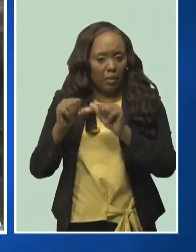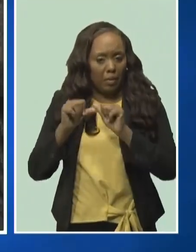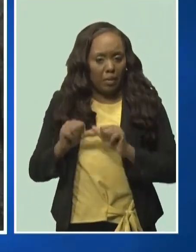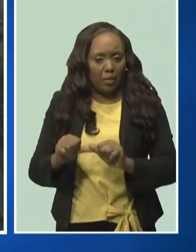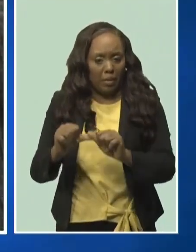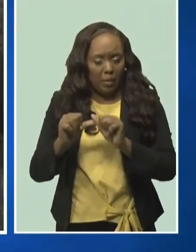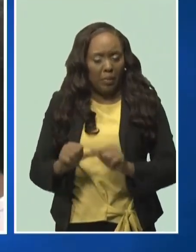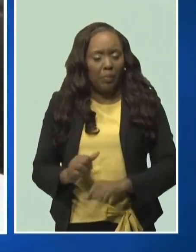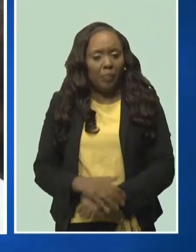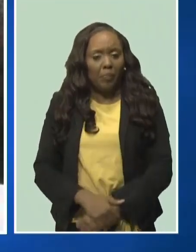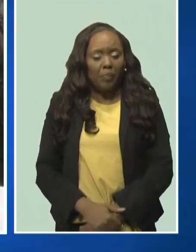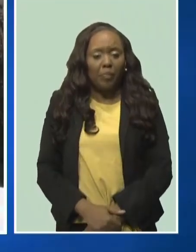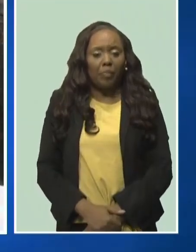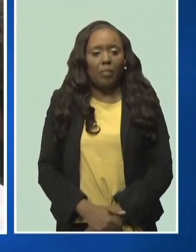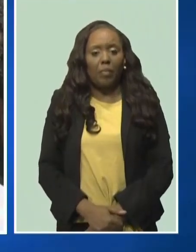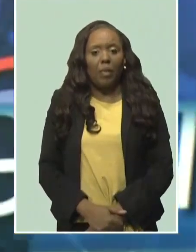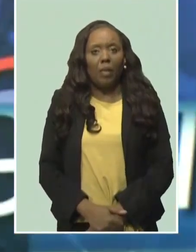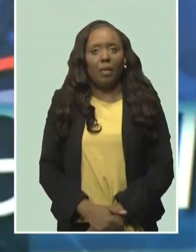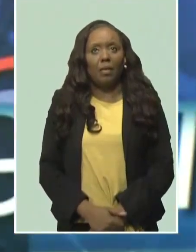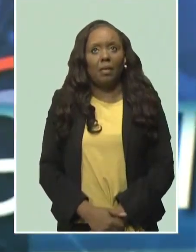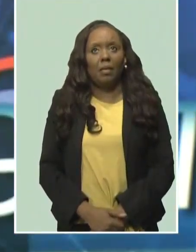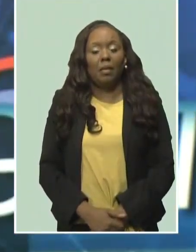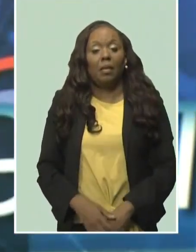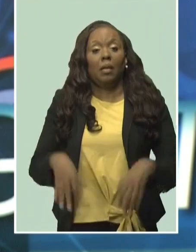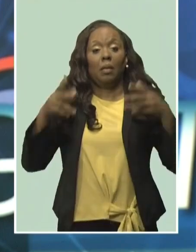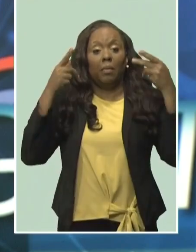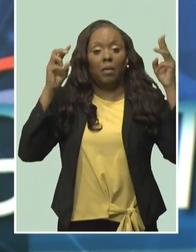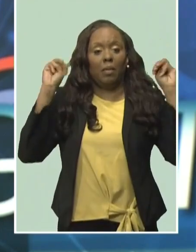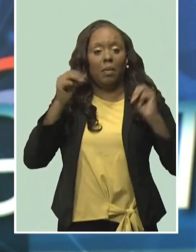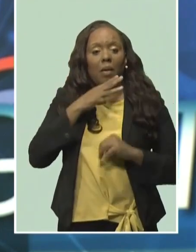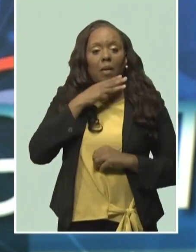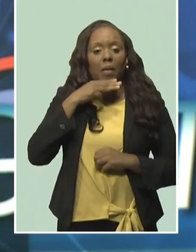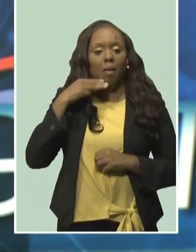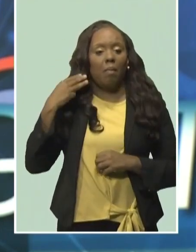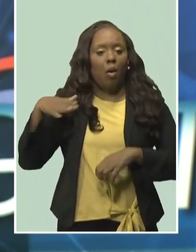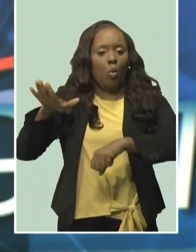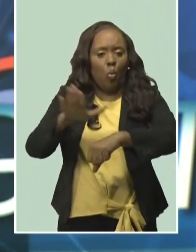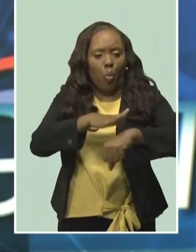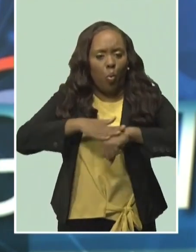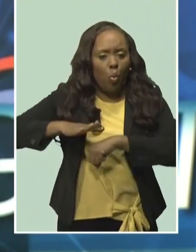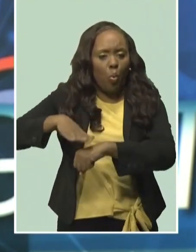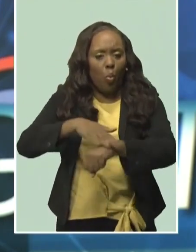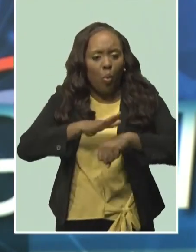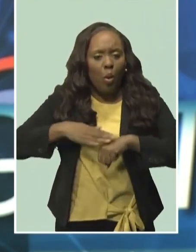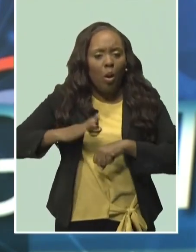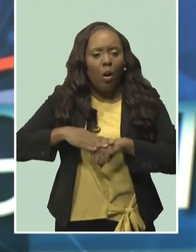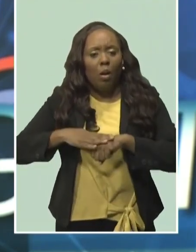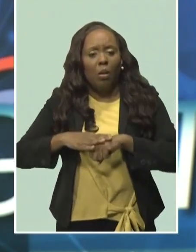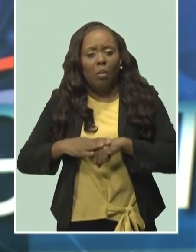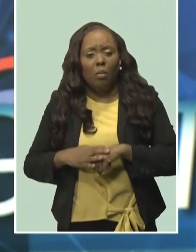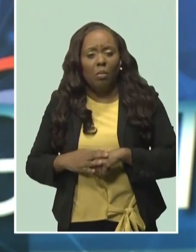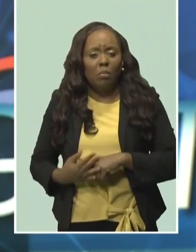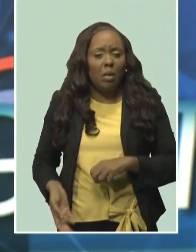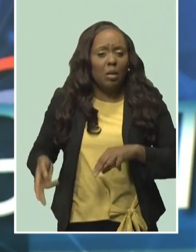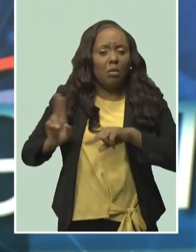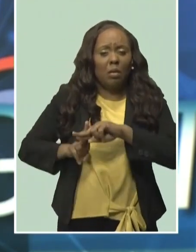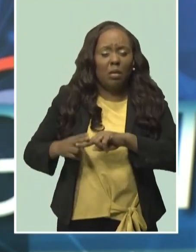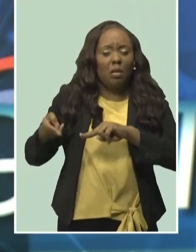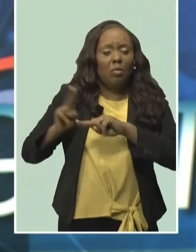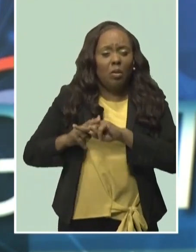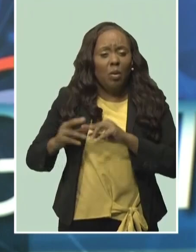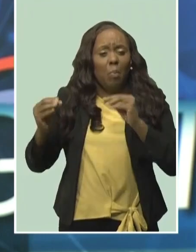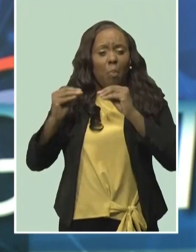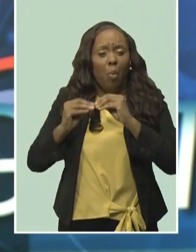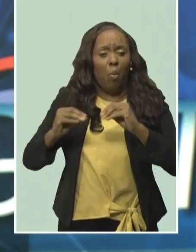Thorpe, CBC News. Trevor, thank you. Prime Minister Marsha Cattlee has warned that increasing conflicts